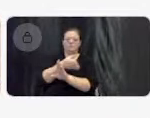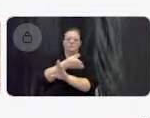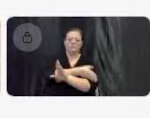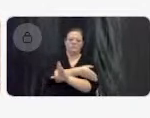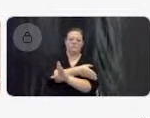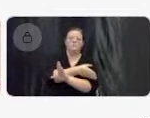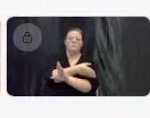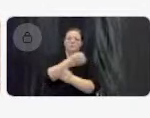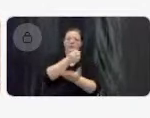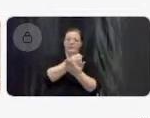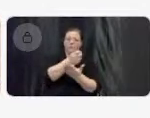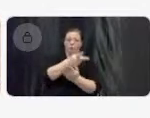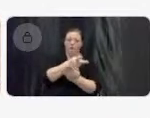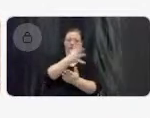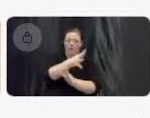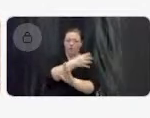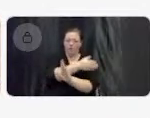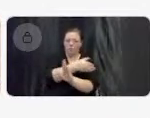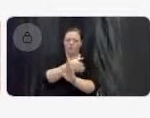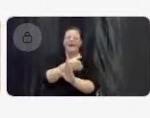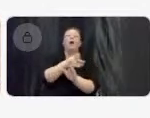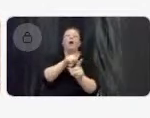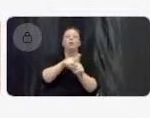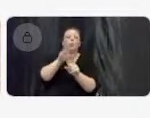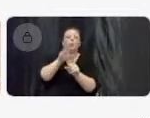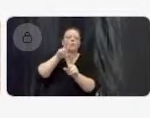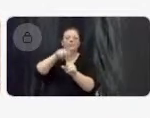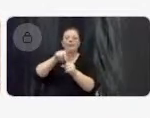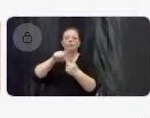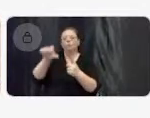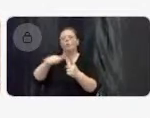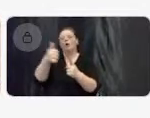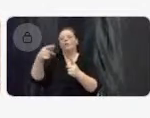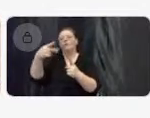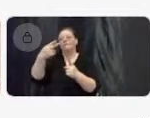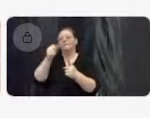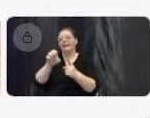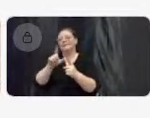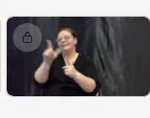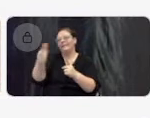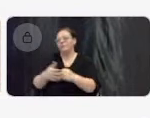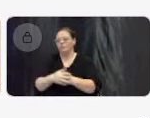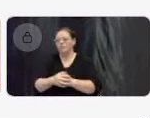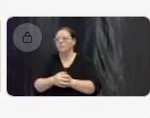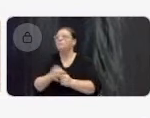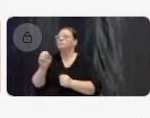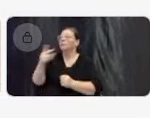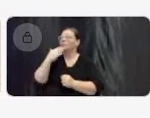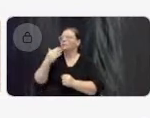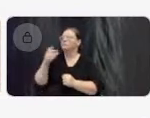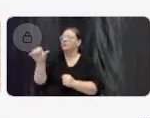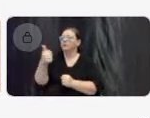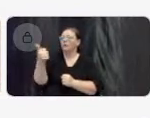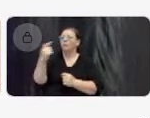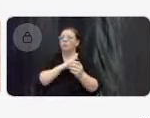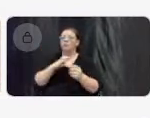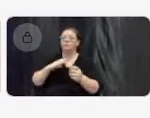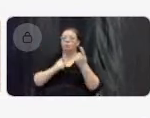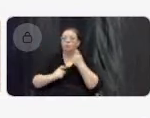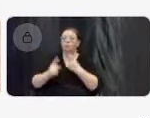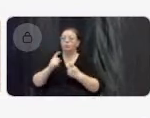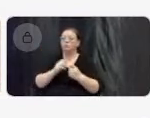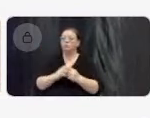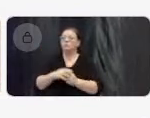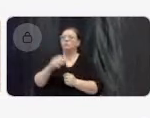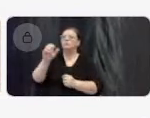apply to these phases also. That was just a clarification. Okay, thank you. Are there any other questions from the commissioners?